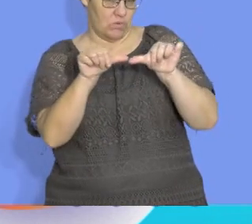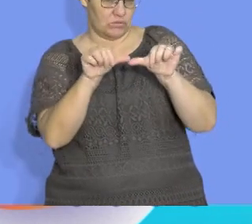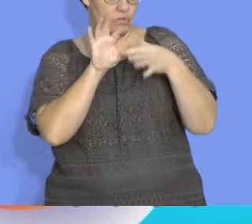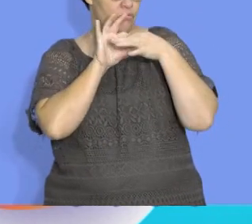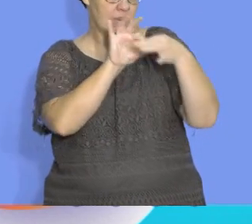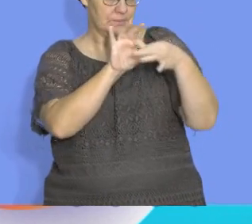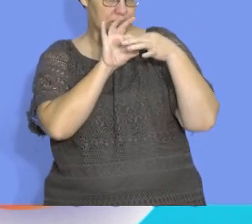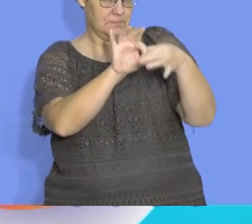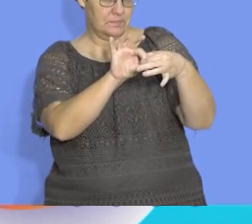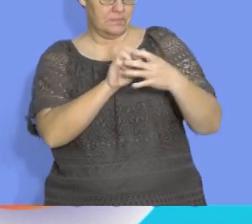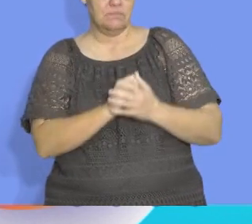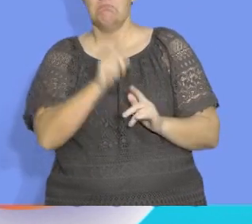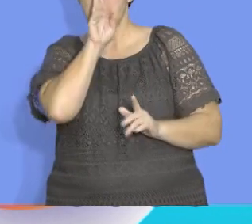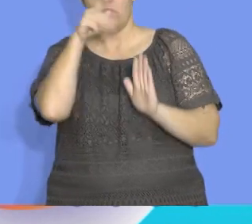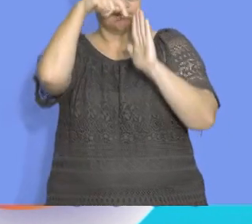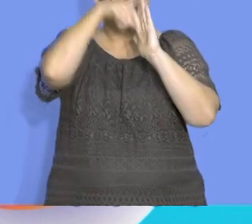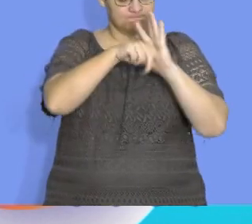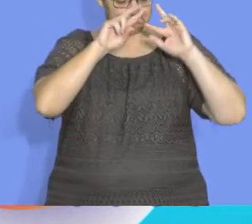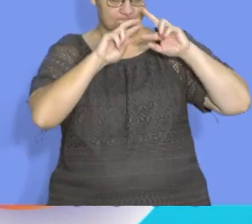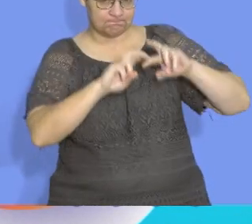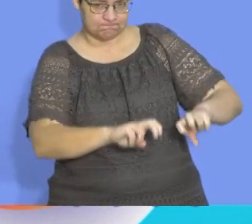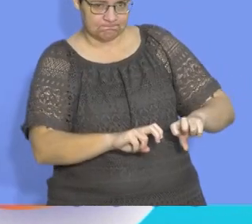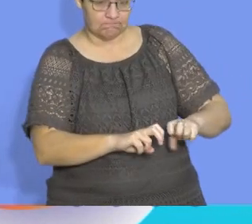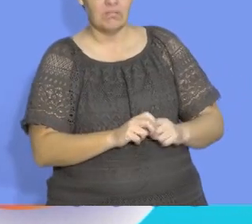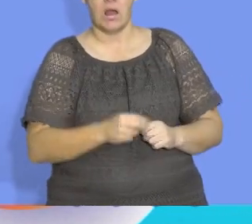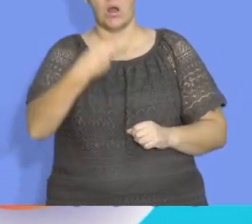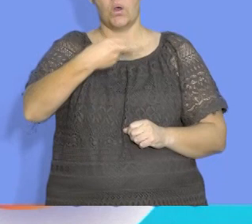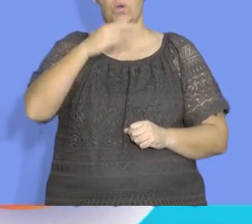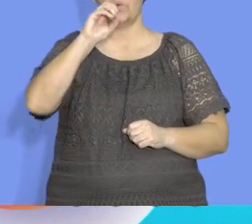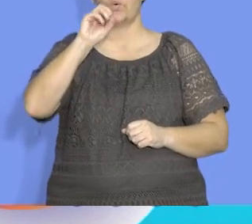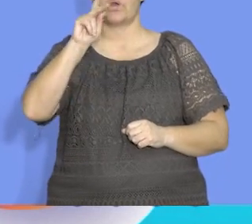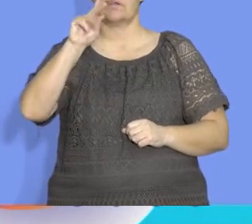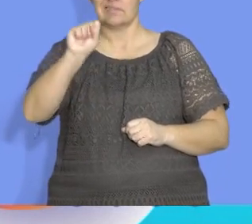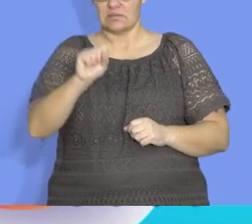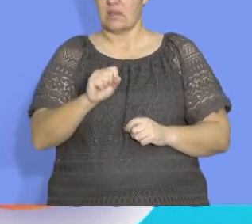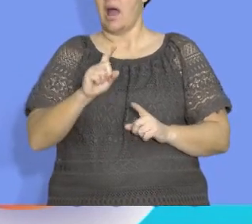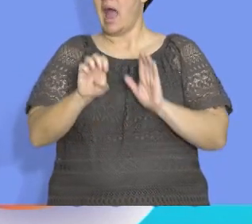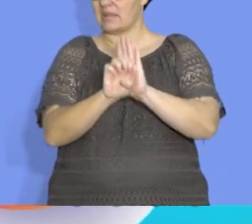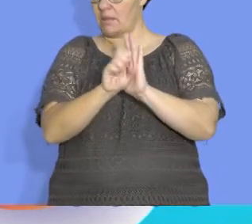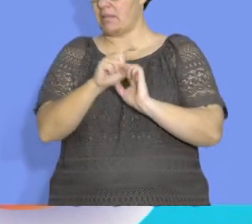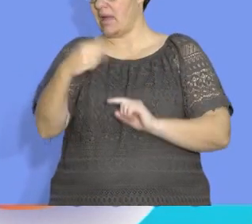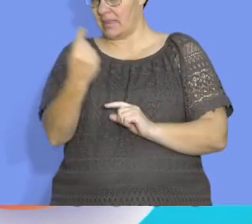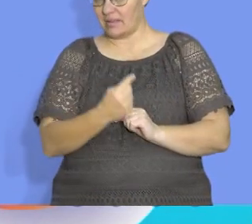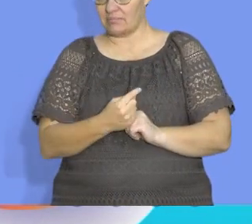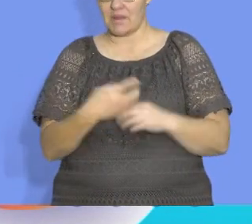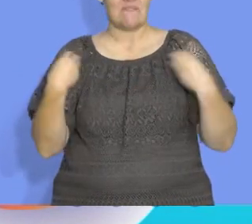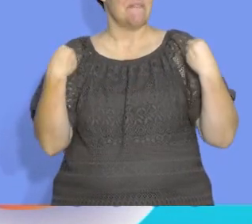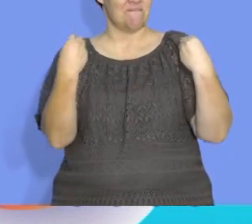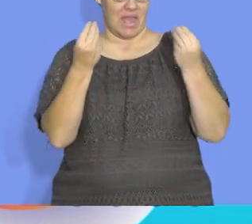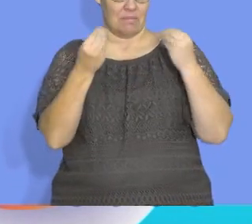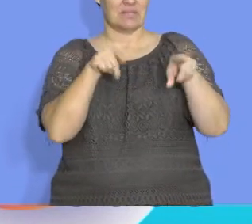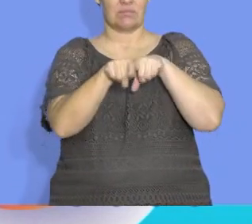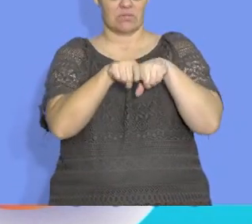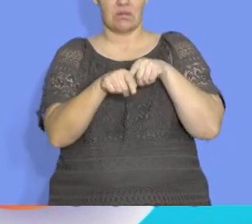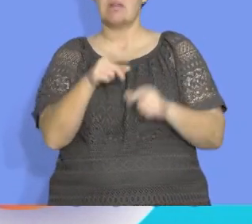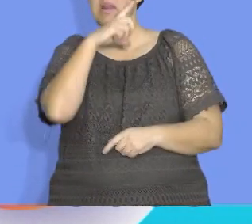little bit more detail and look at another example, one that we've seen before. In fact, it's a very famous experiment that was